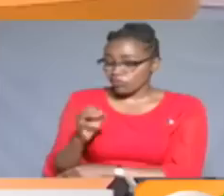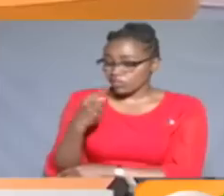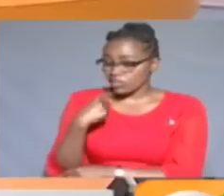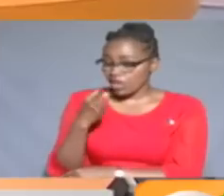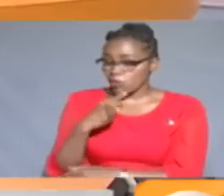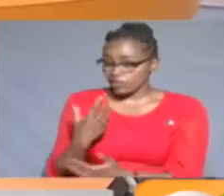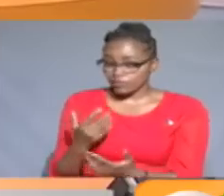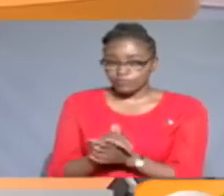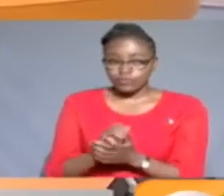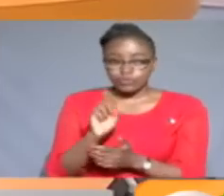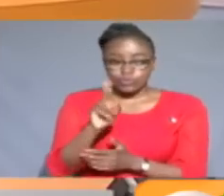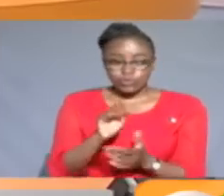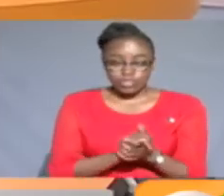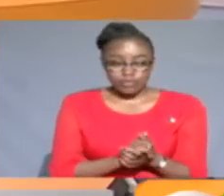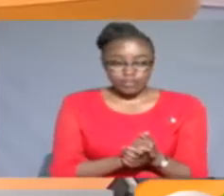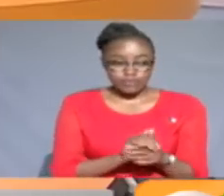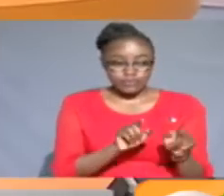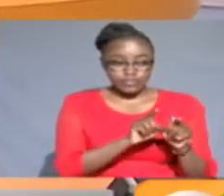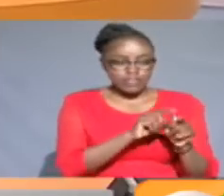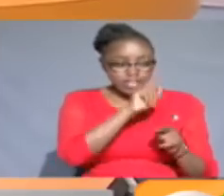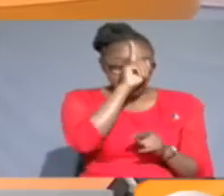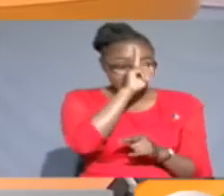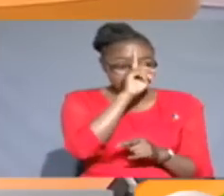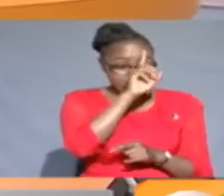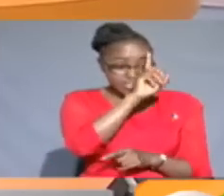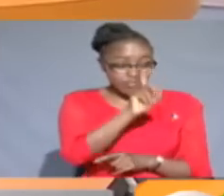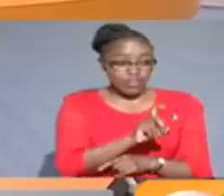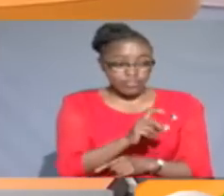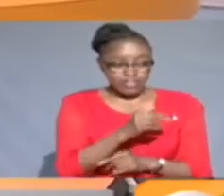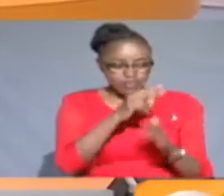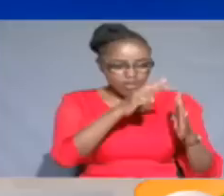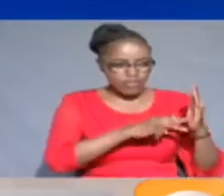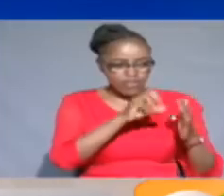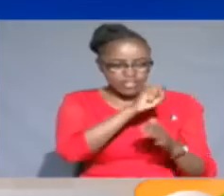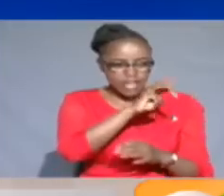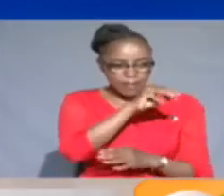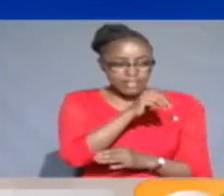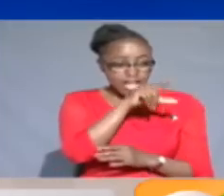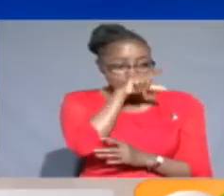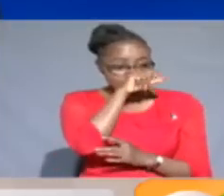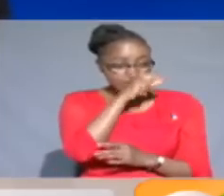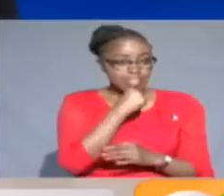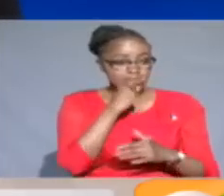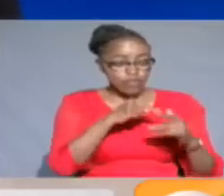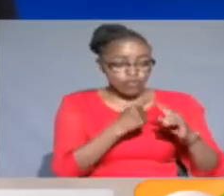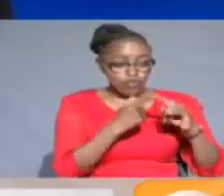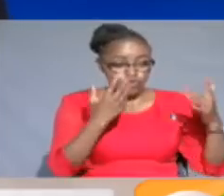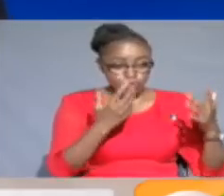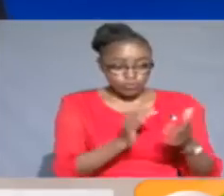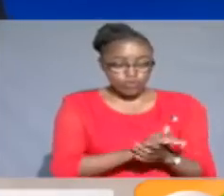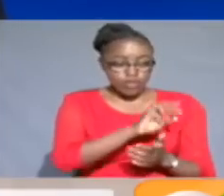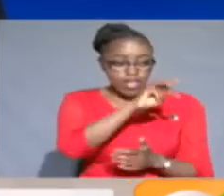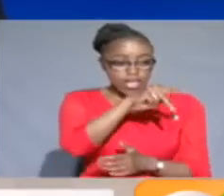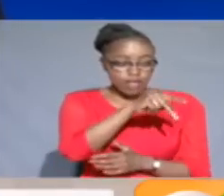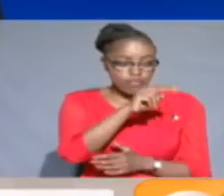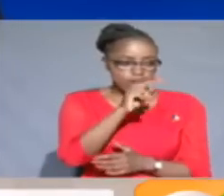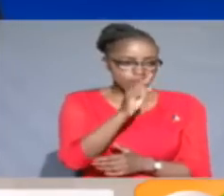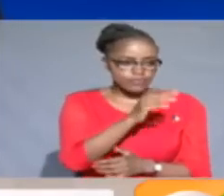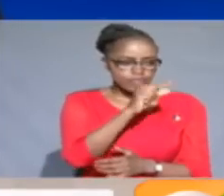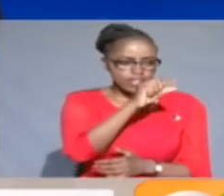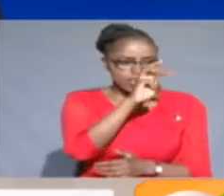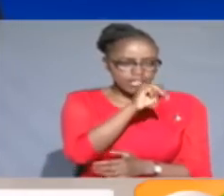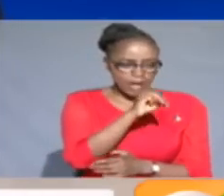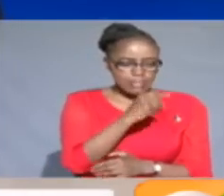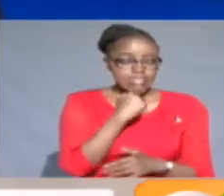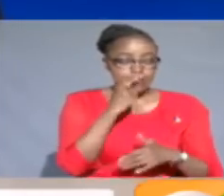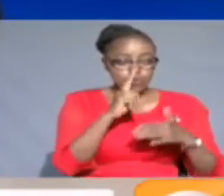drugs. Okay. Are we taking this thing seriously? I'll read a few SMSs and tweets right now. One is from the MP for GEM, Honorable Odisha Odhiambo,